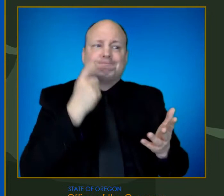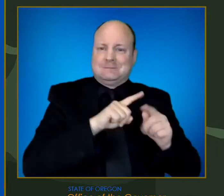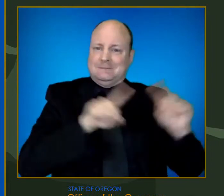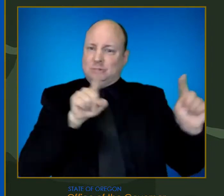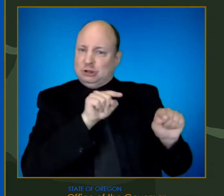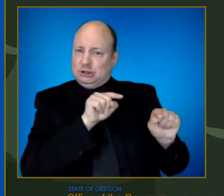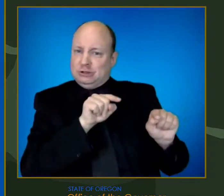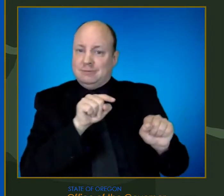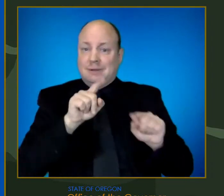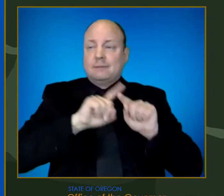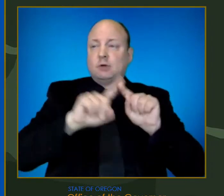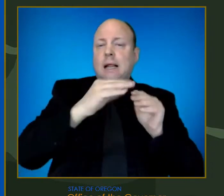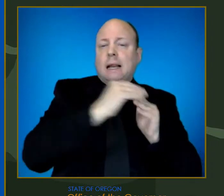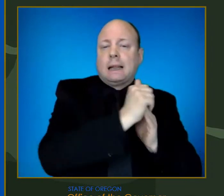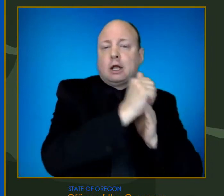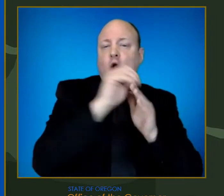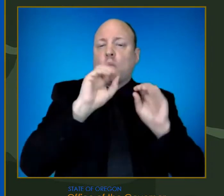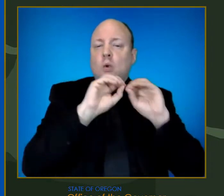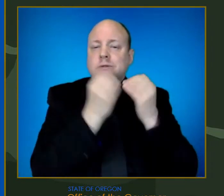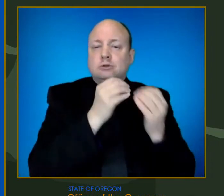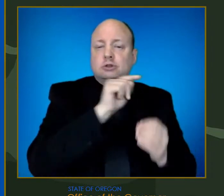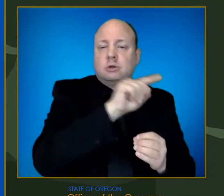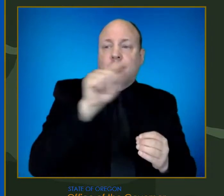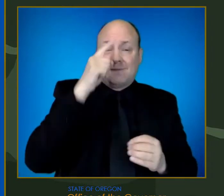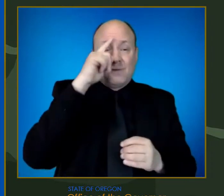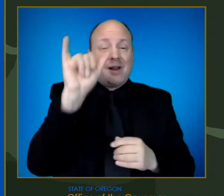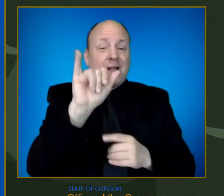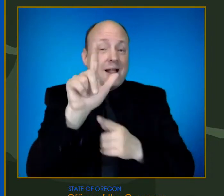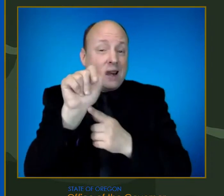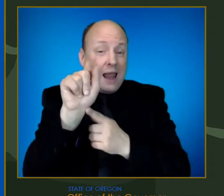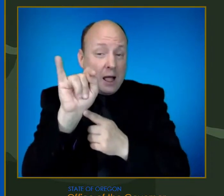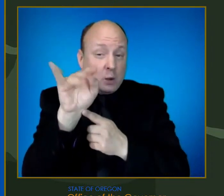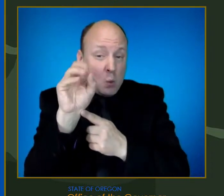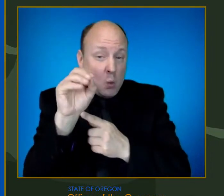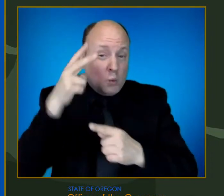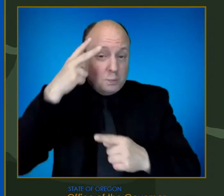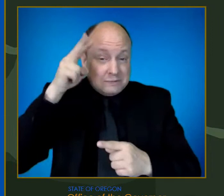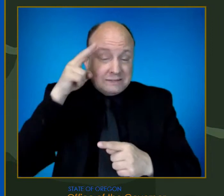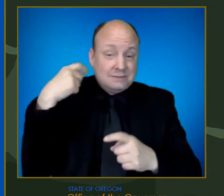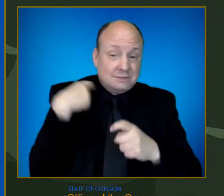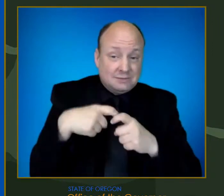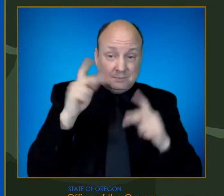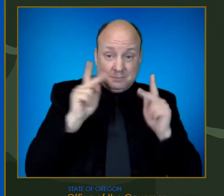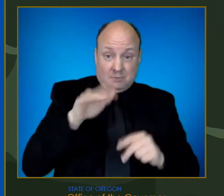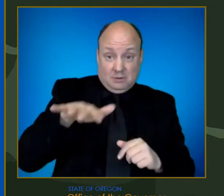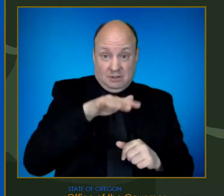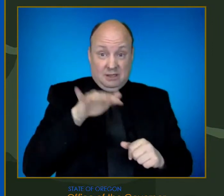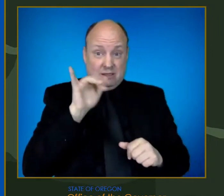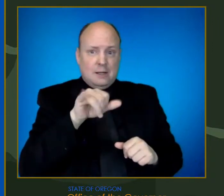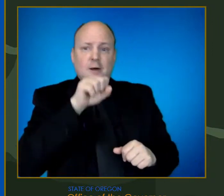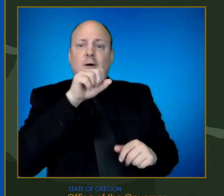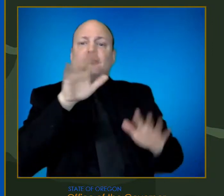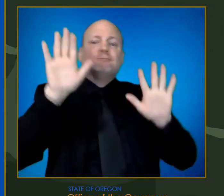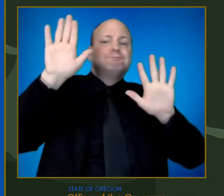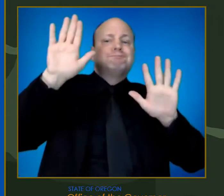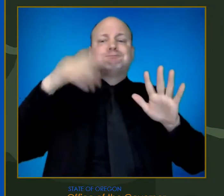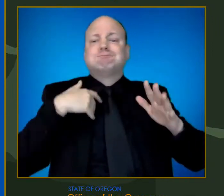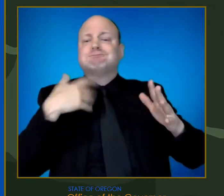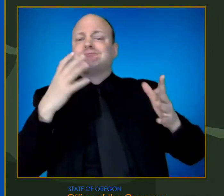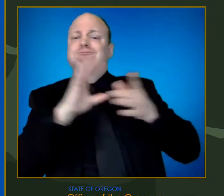the Latina community voice their legitimate frustration at the inequitable disparity in vaccination rates for their community.